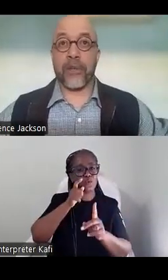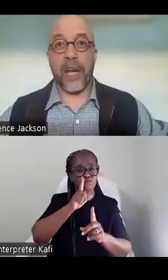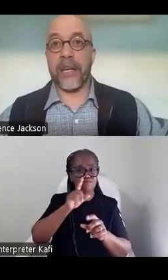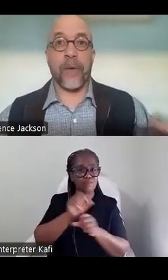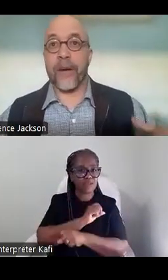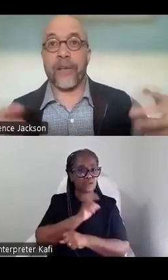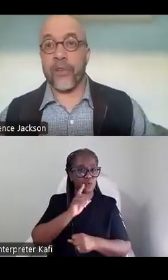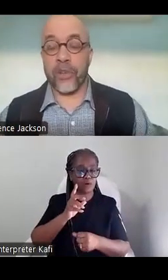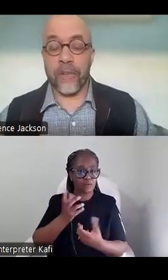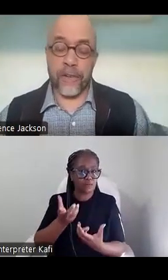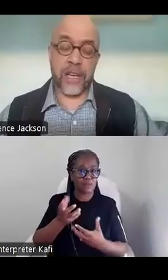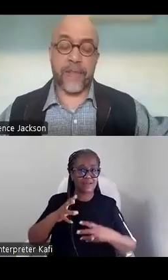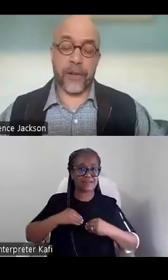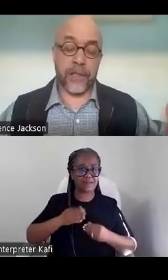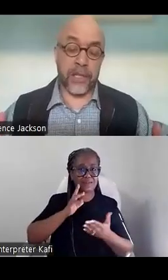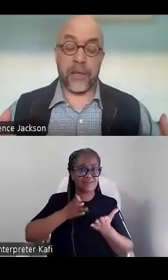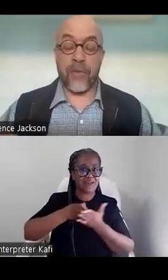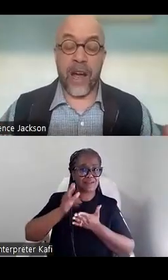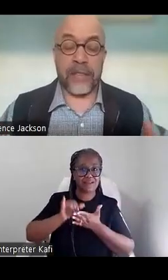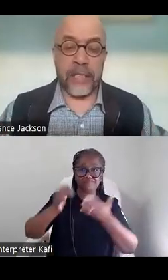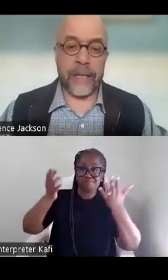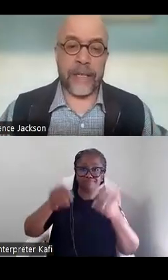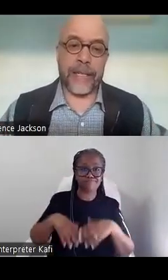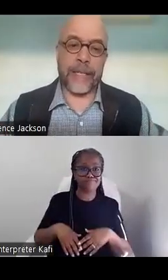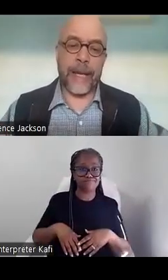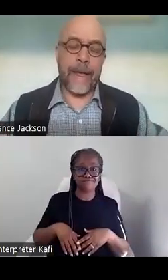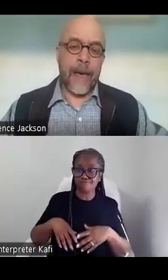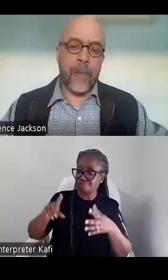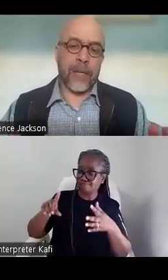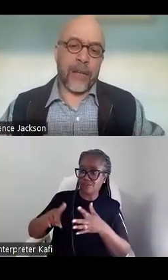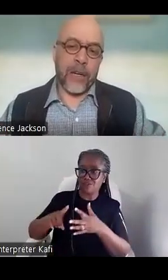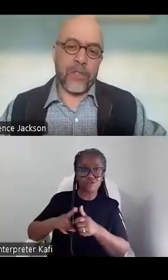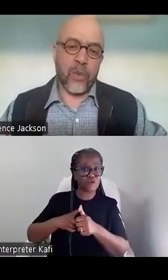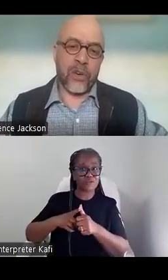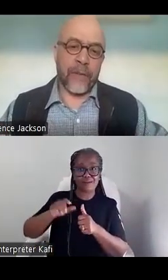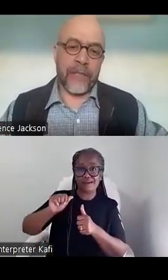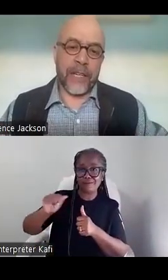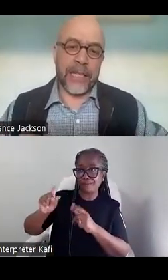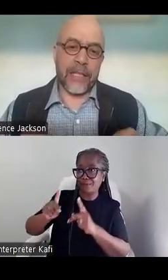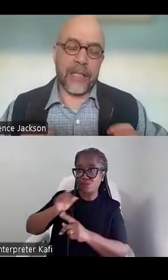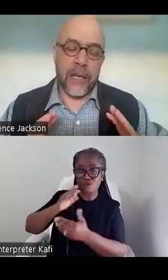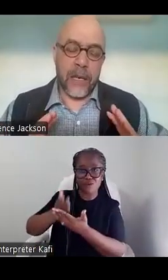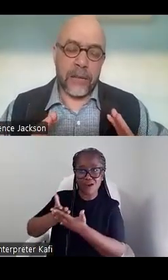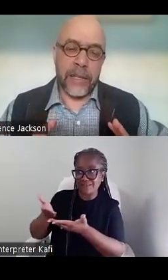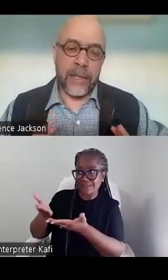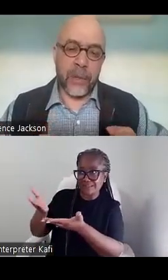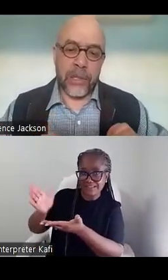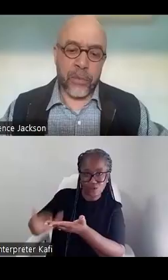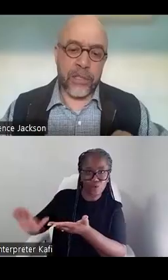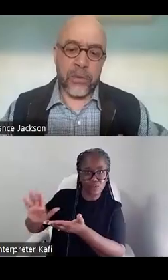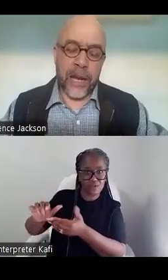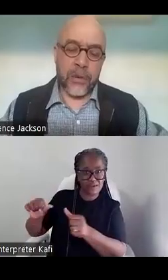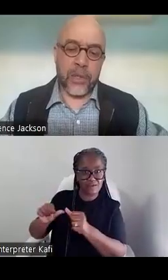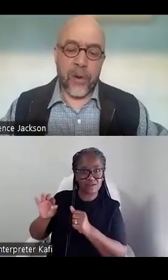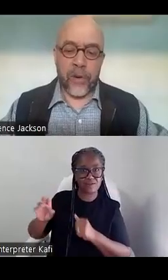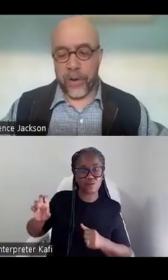was created by, sort of the first Africans that arrived in the United States. But I just want to emphasize that this linguist,